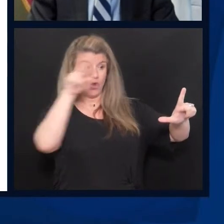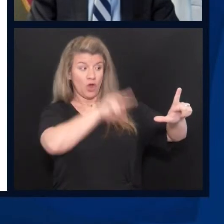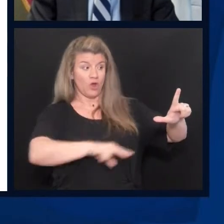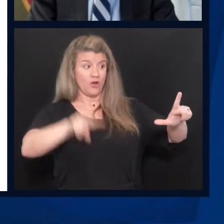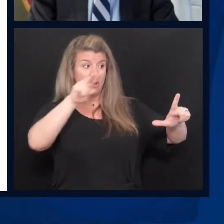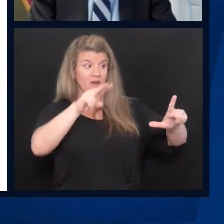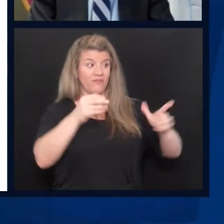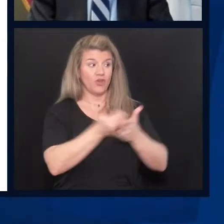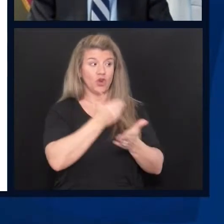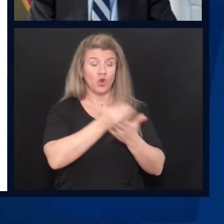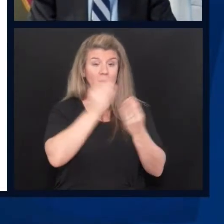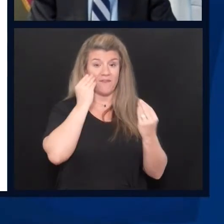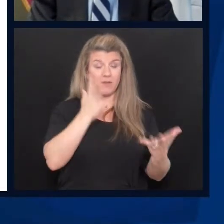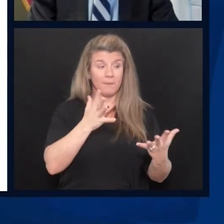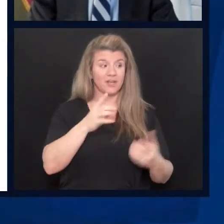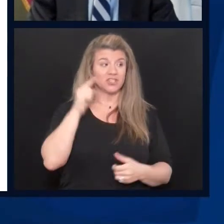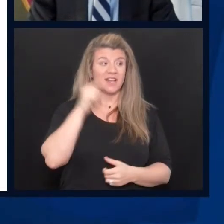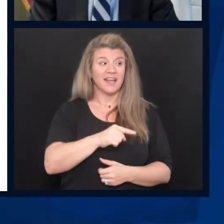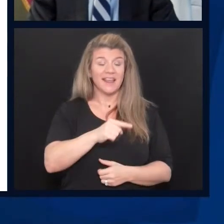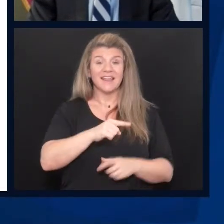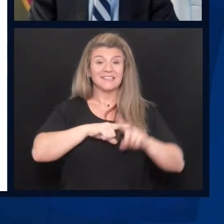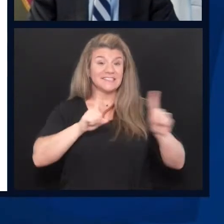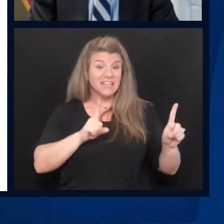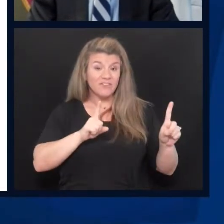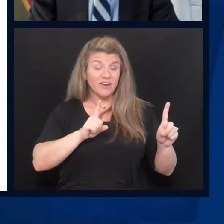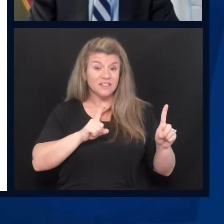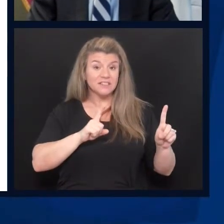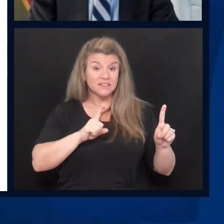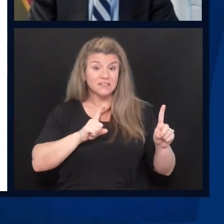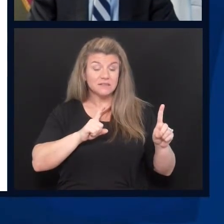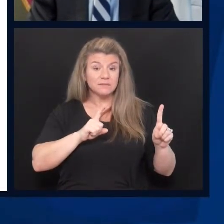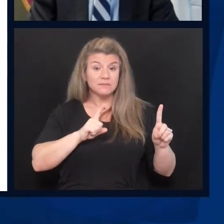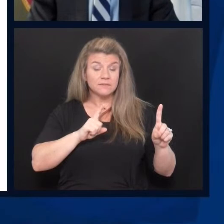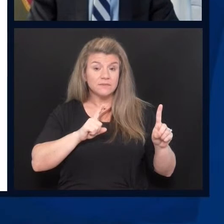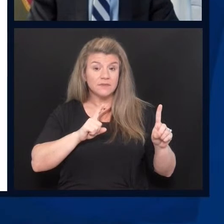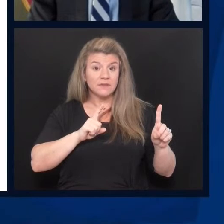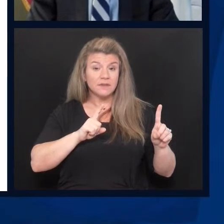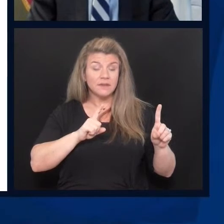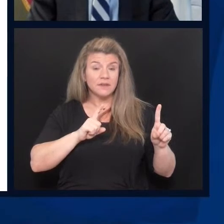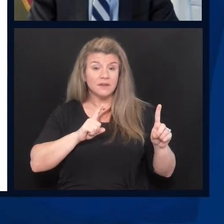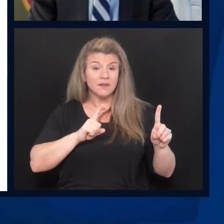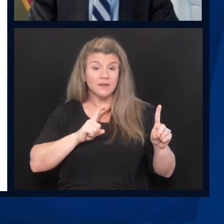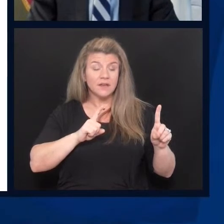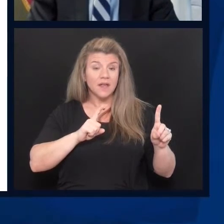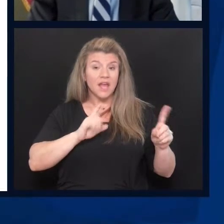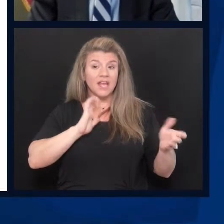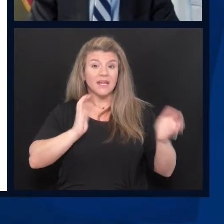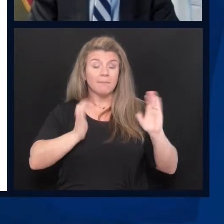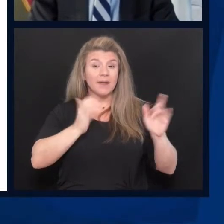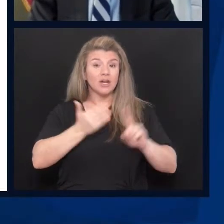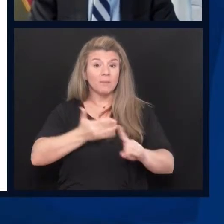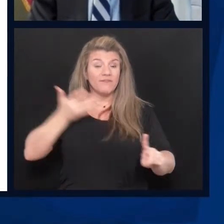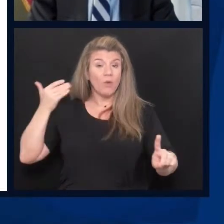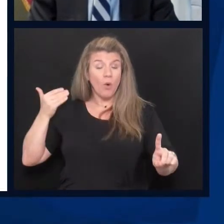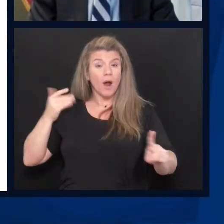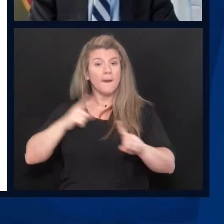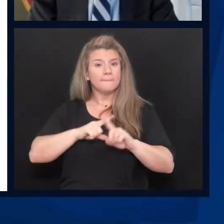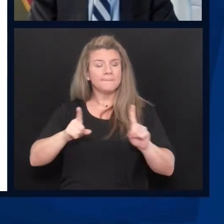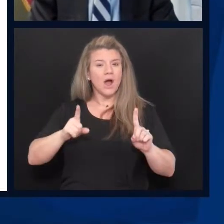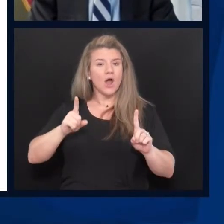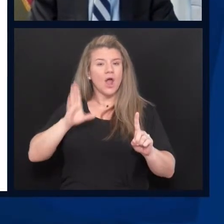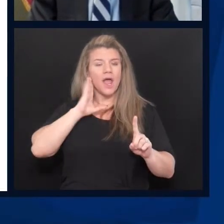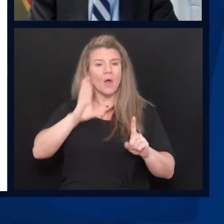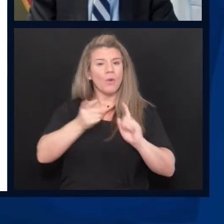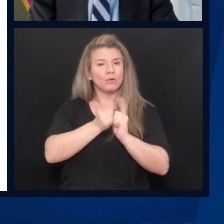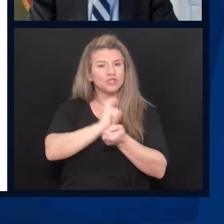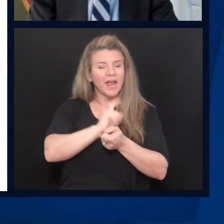dashboard. This data differs from the DHHR data, which we will continue to provide on the vaccine summary. The difference in